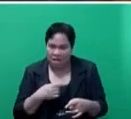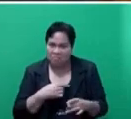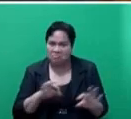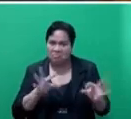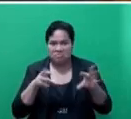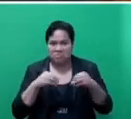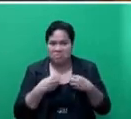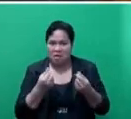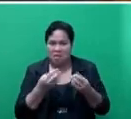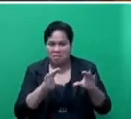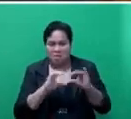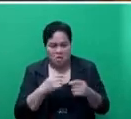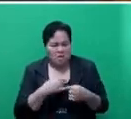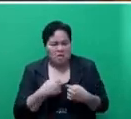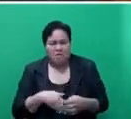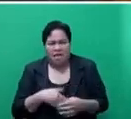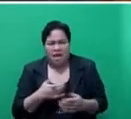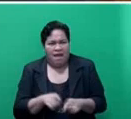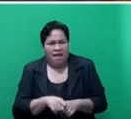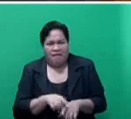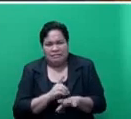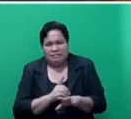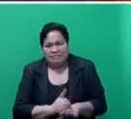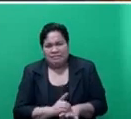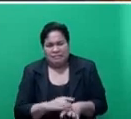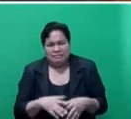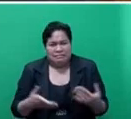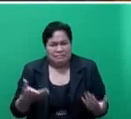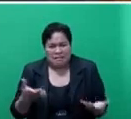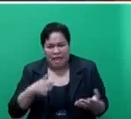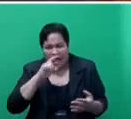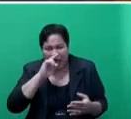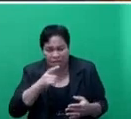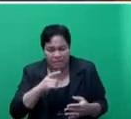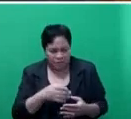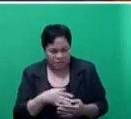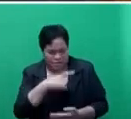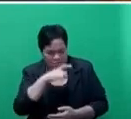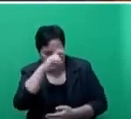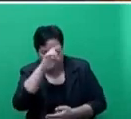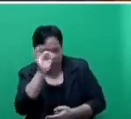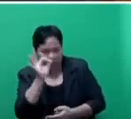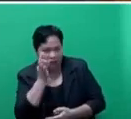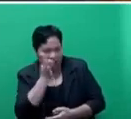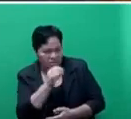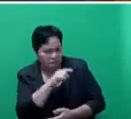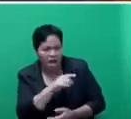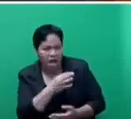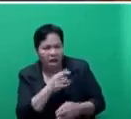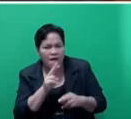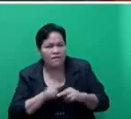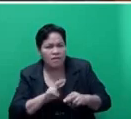it's done, Honorable Speaker, and want to ask the question on what Fiji First does with all the funding that